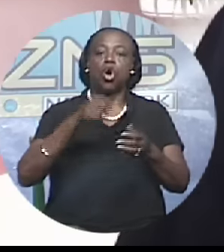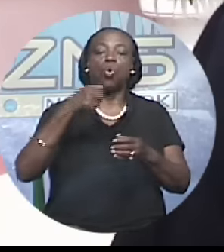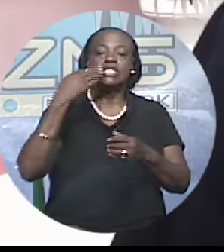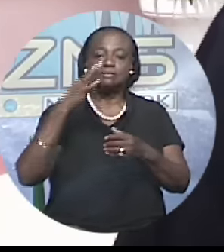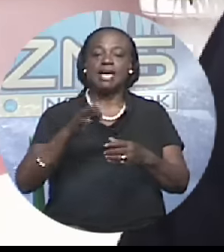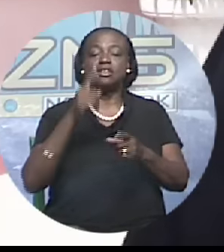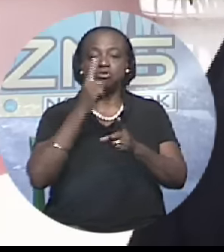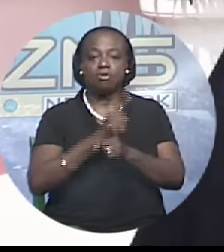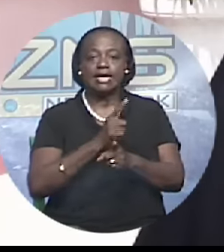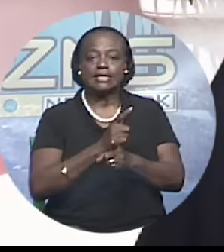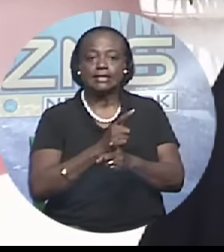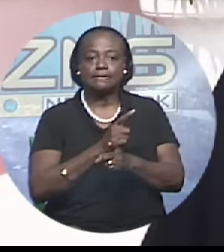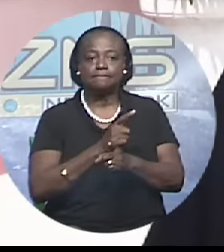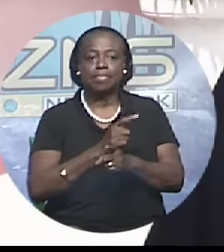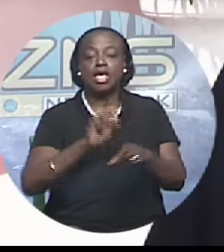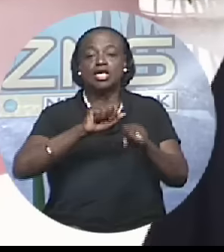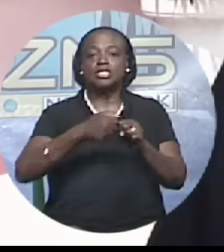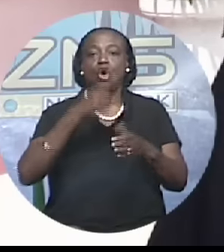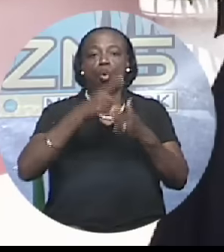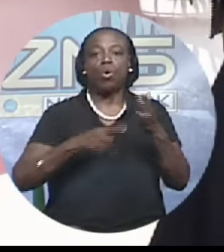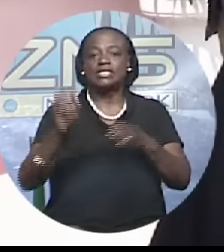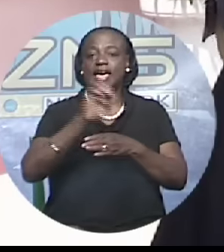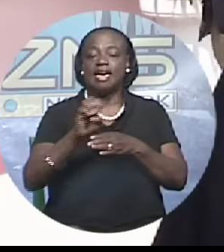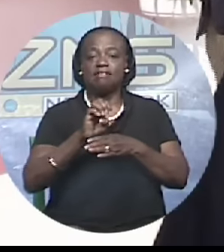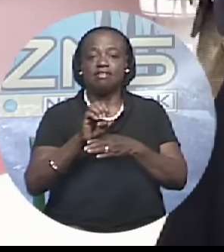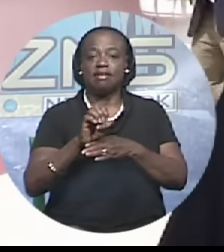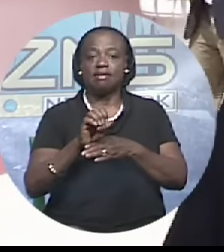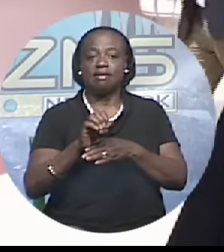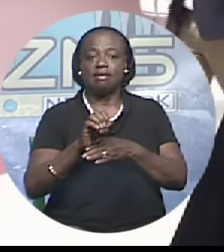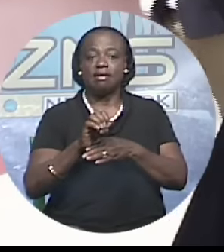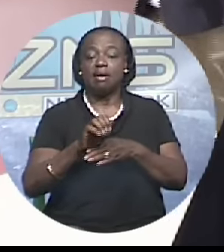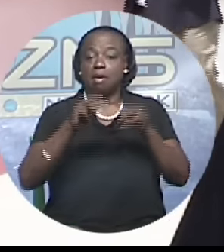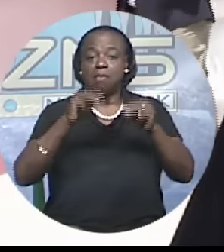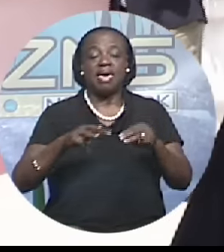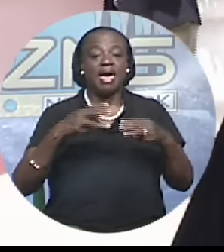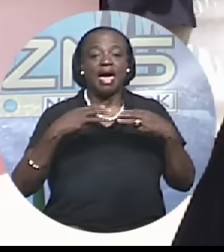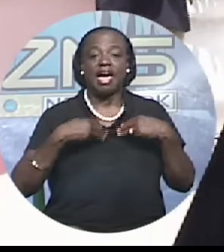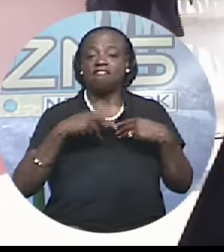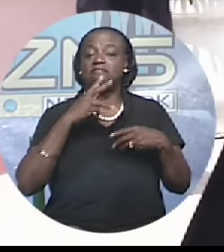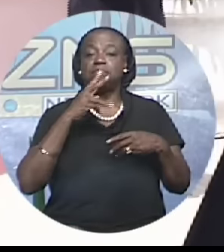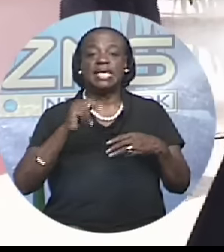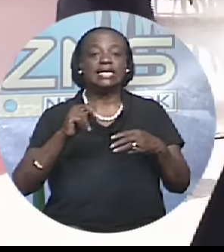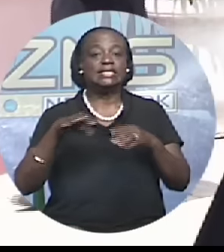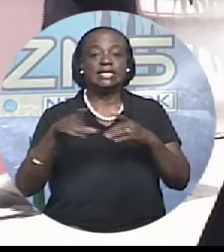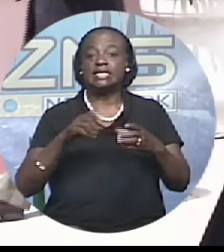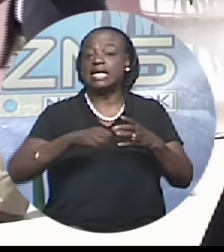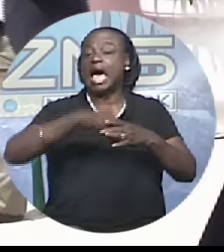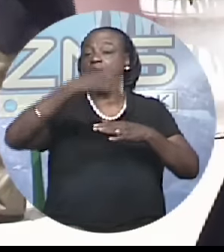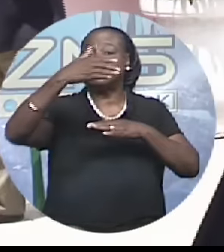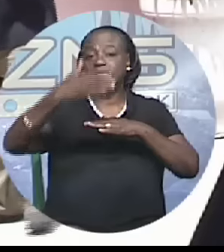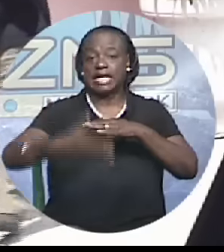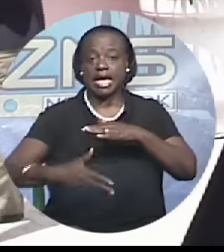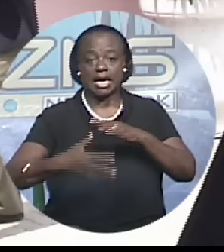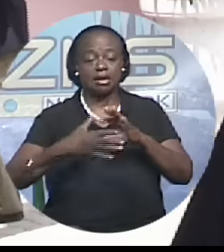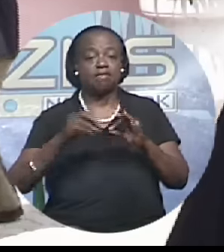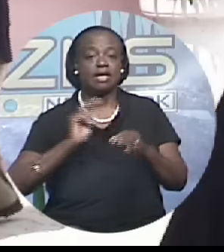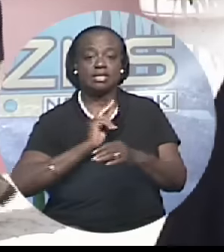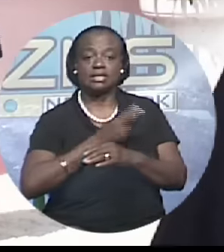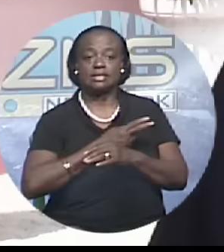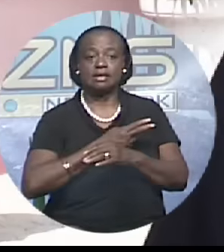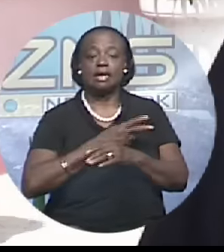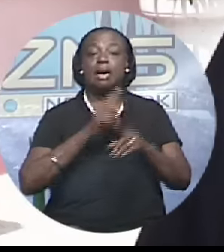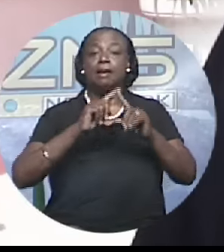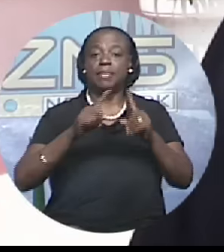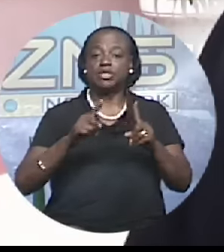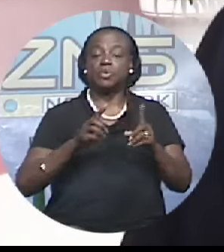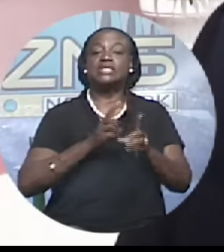appropriately. And so whatever else may have been done is outside of our purview, but monies which were